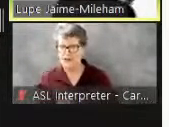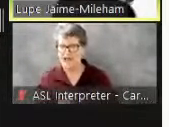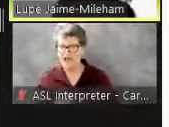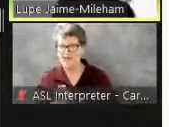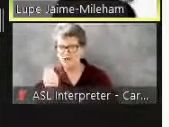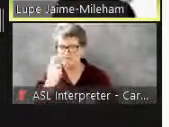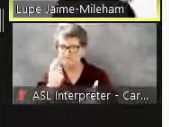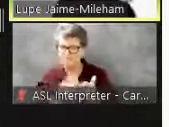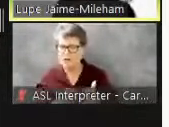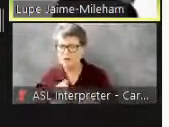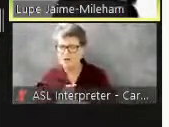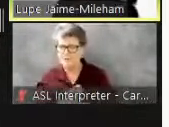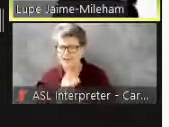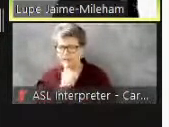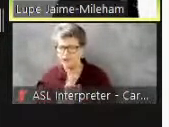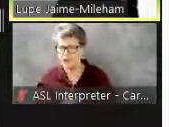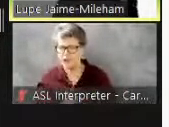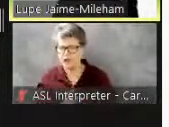we want to make sure that